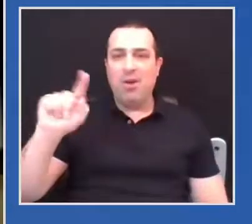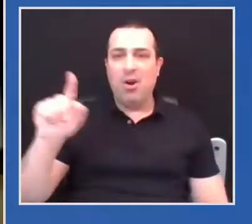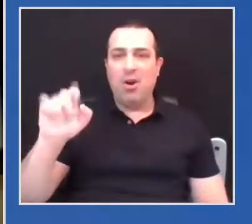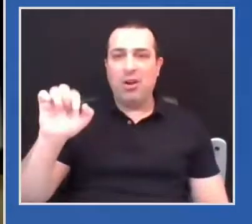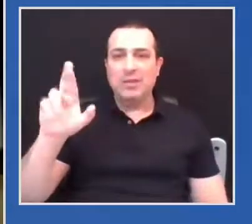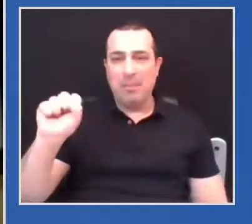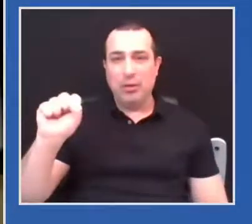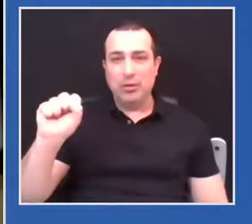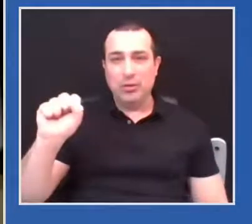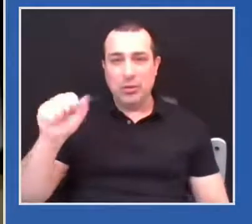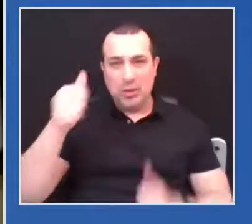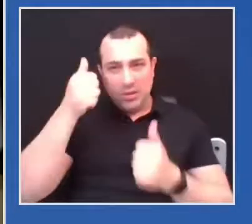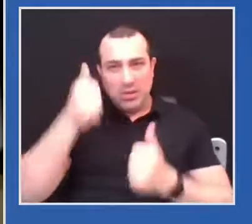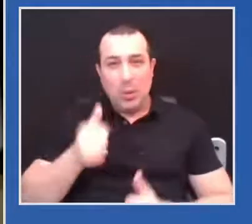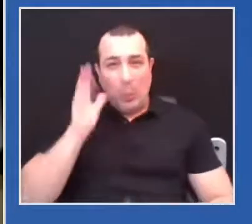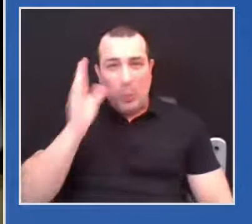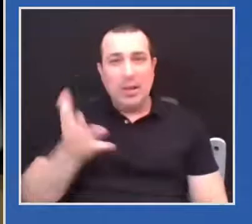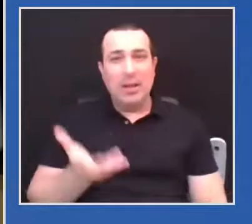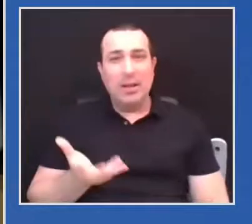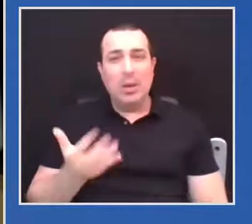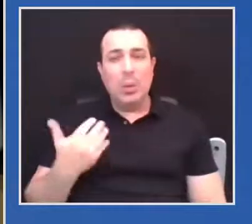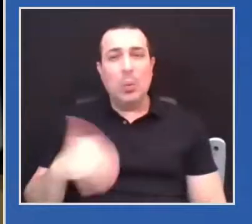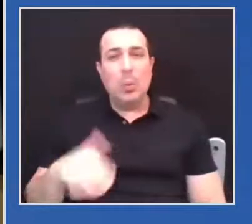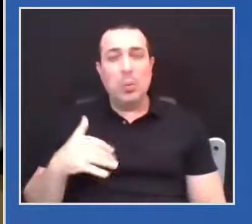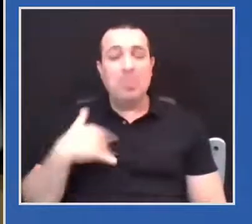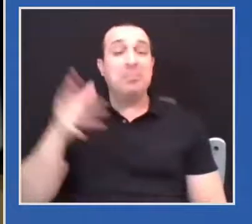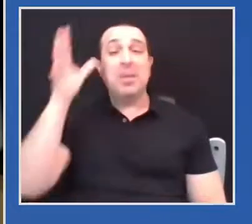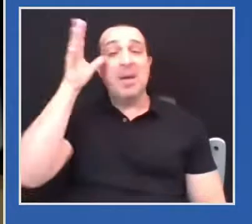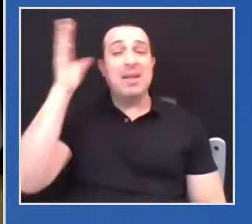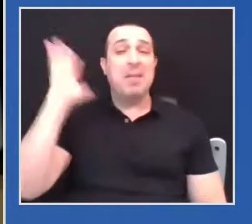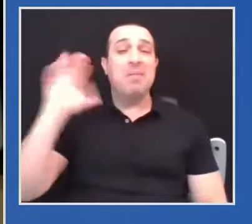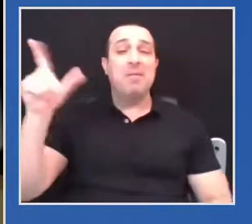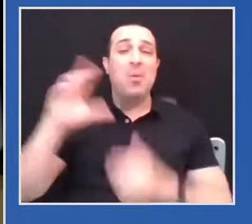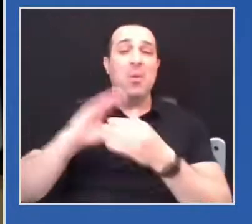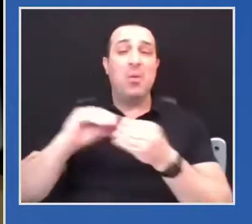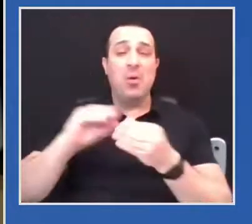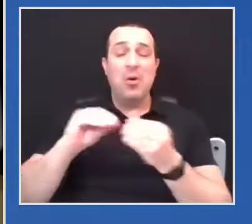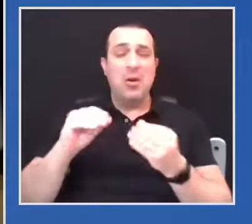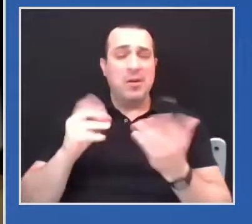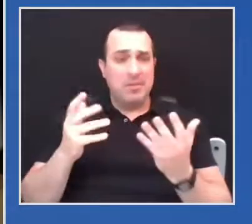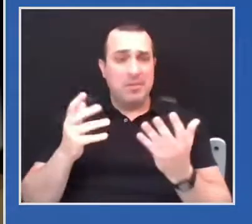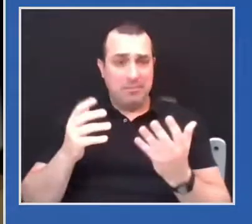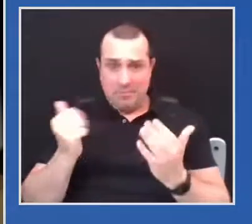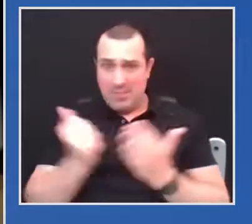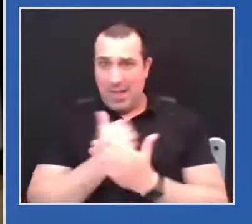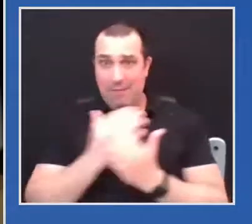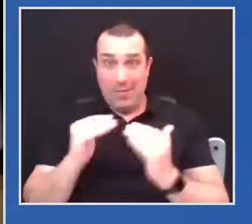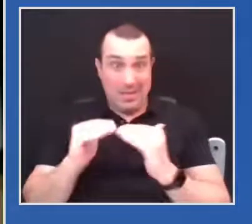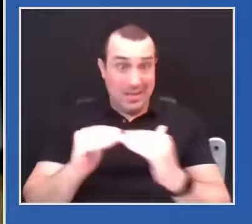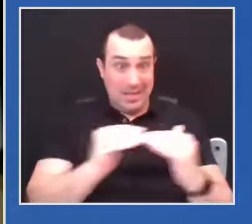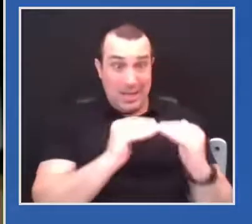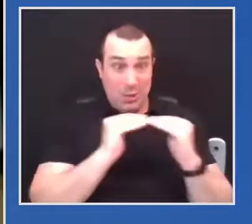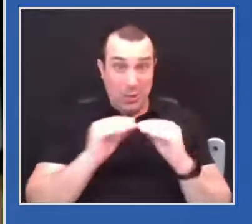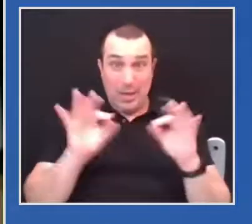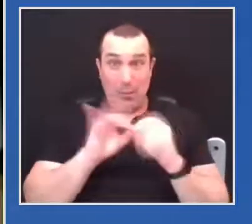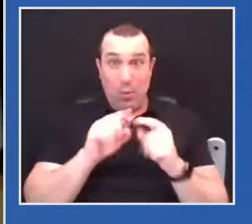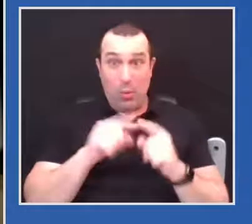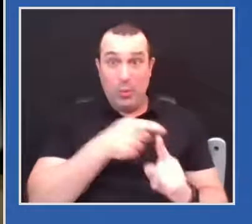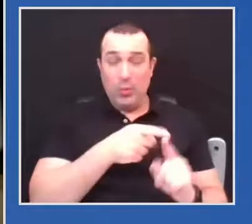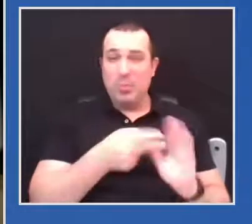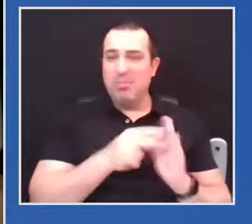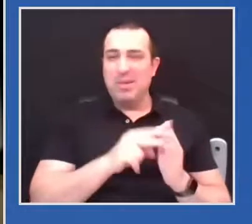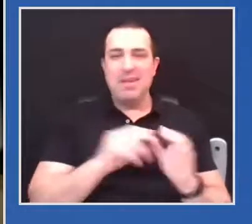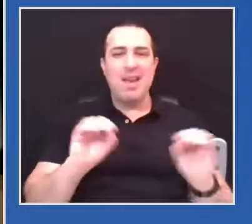Look, my dad used to have an expression. He'd say, Joey, if everything's equally important to you, nothing's important to you. You have to have